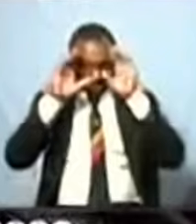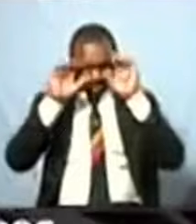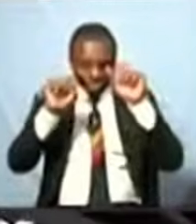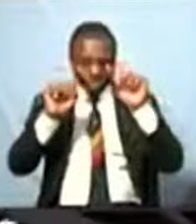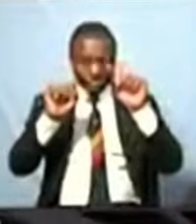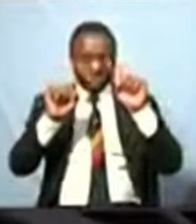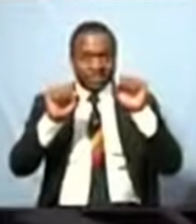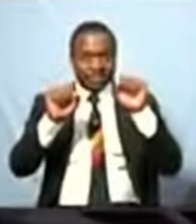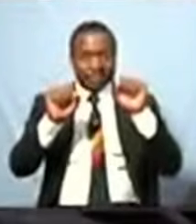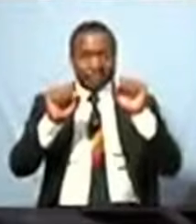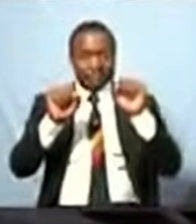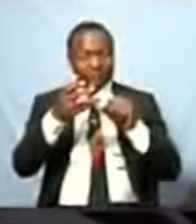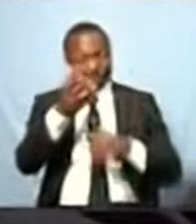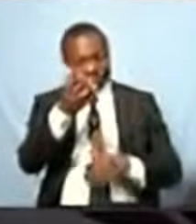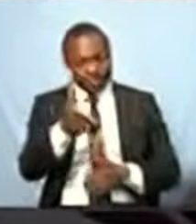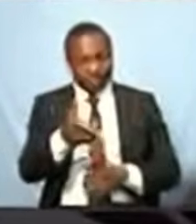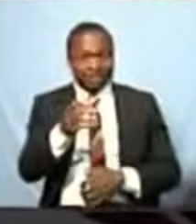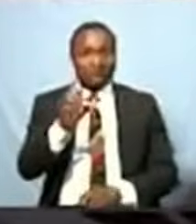Senate.